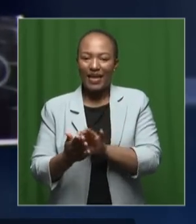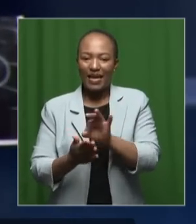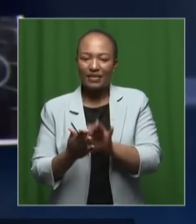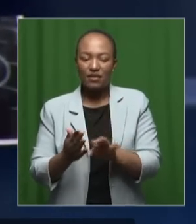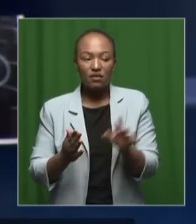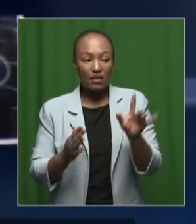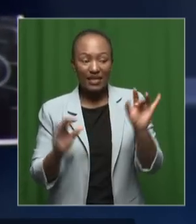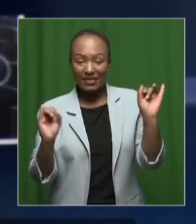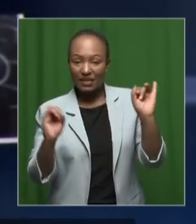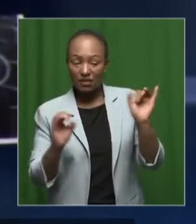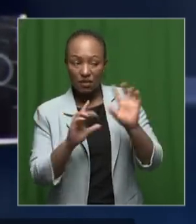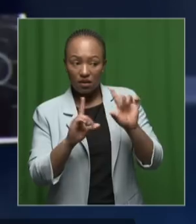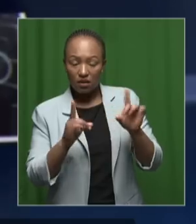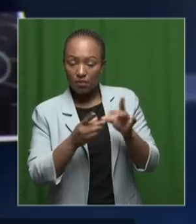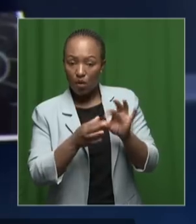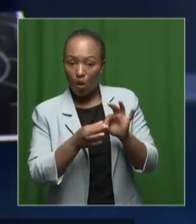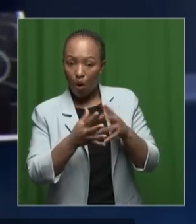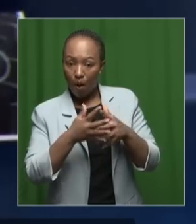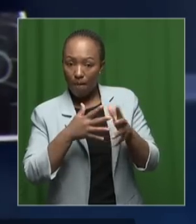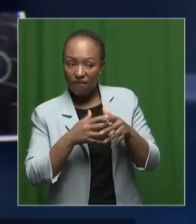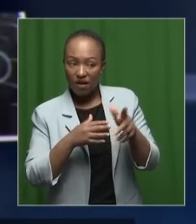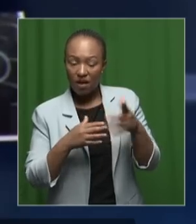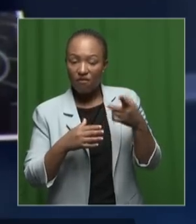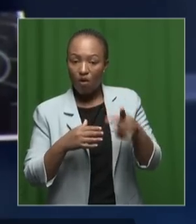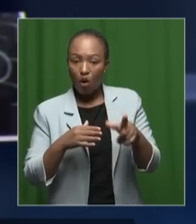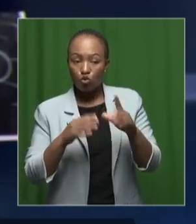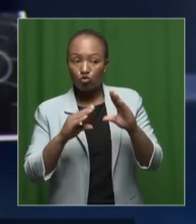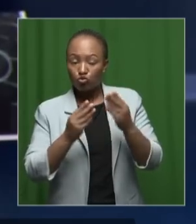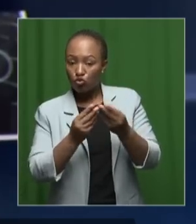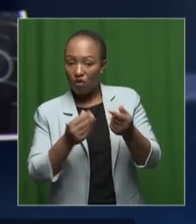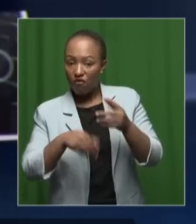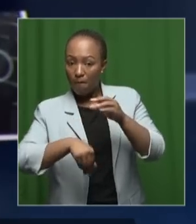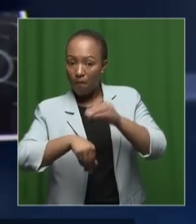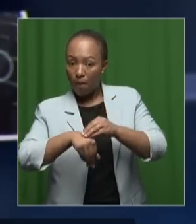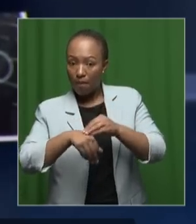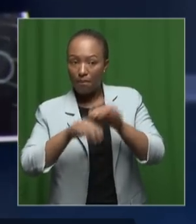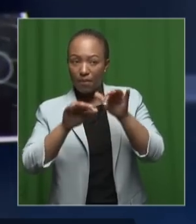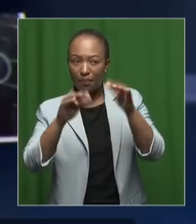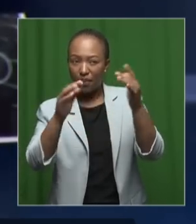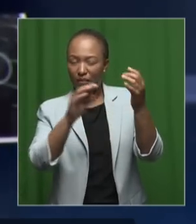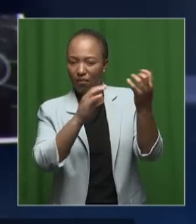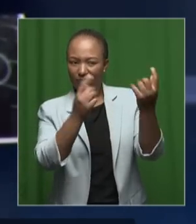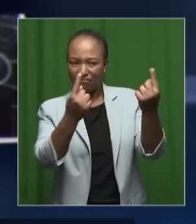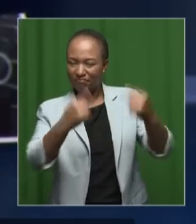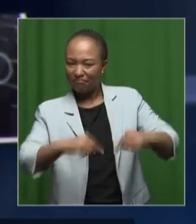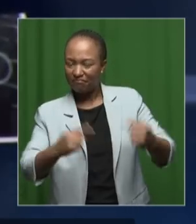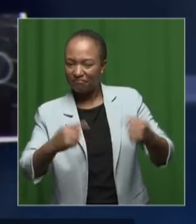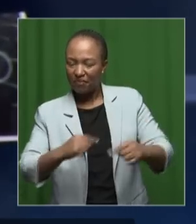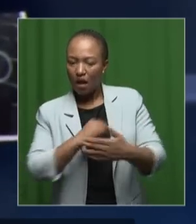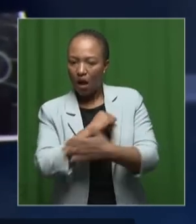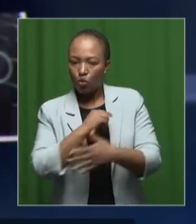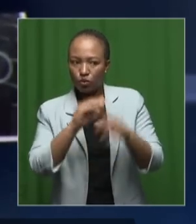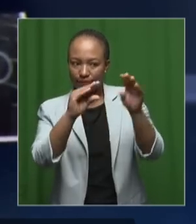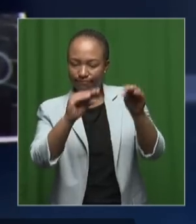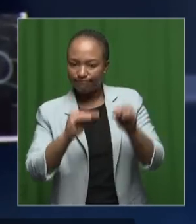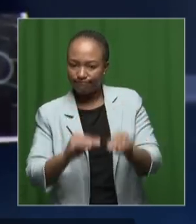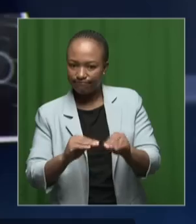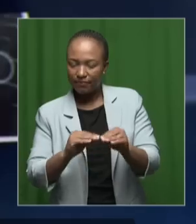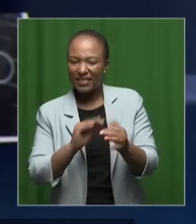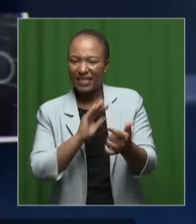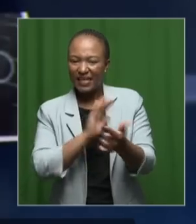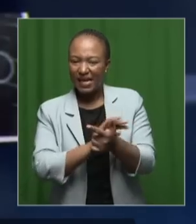Department. They're not serious about doing anything about immigration. On that document, we have proposed that the critical